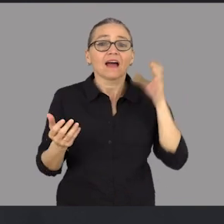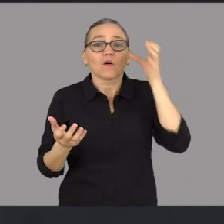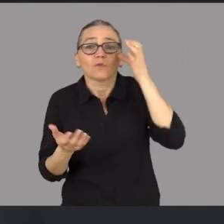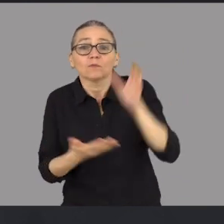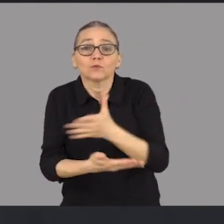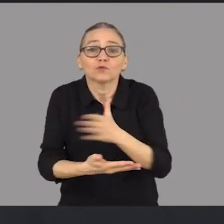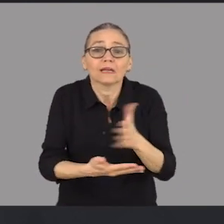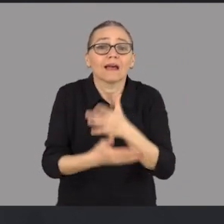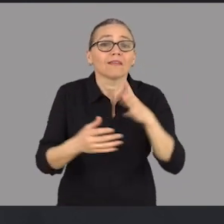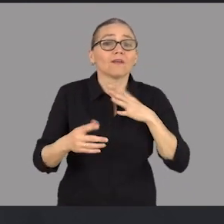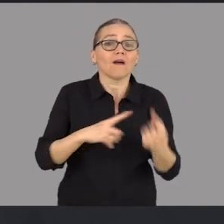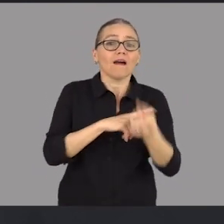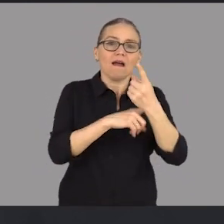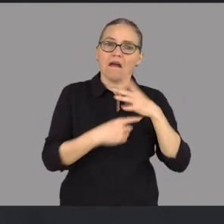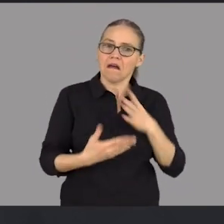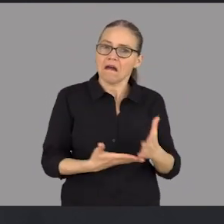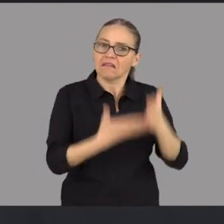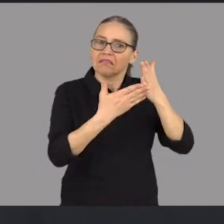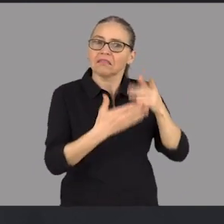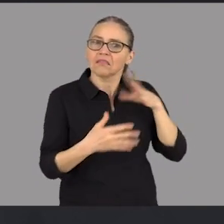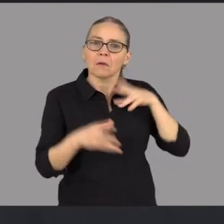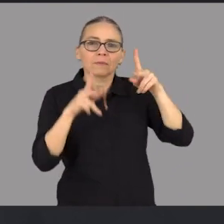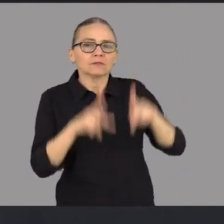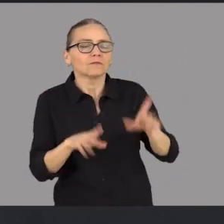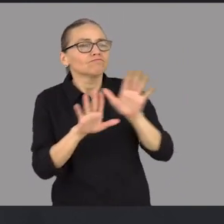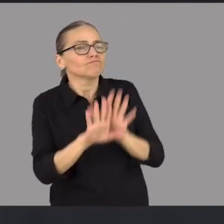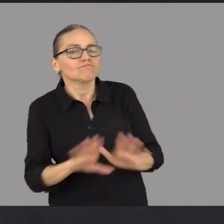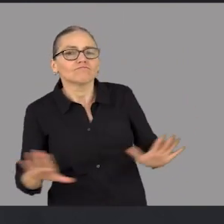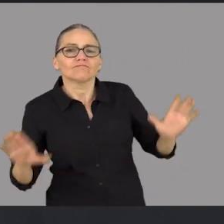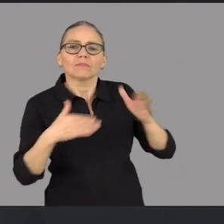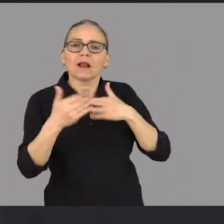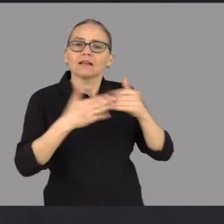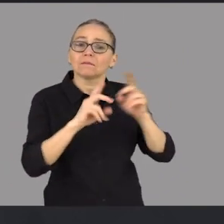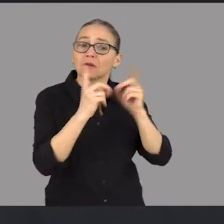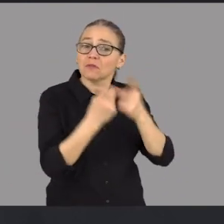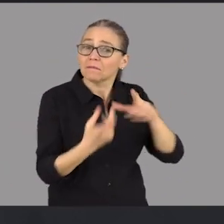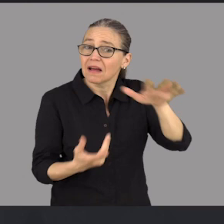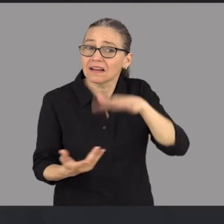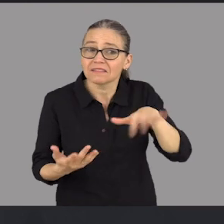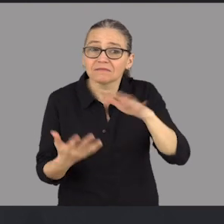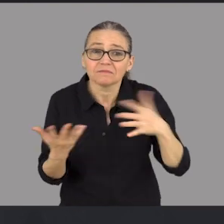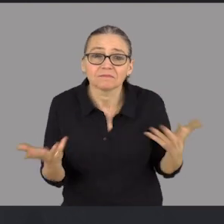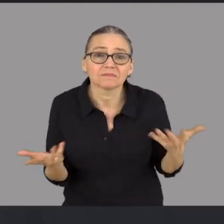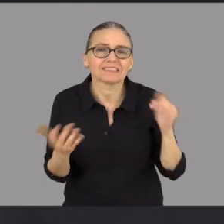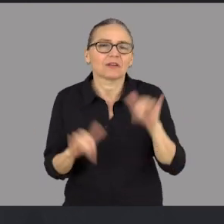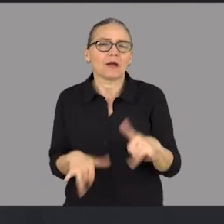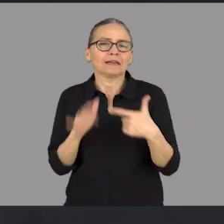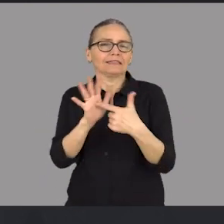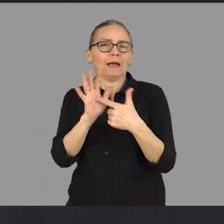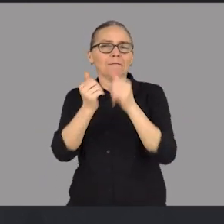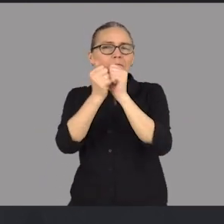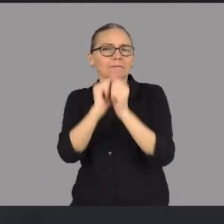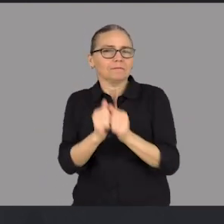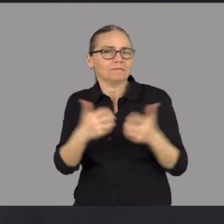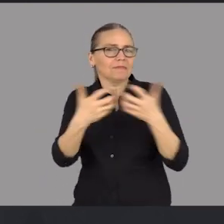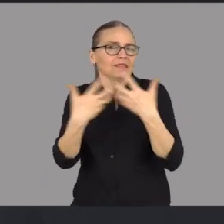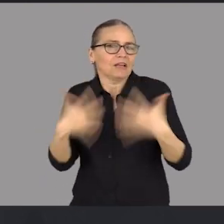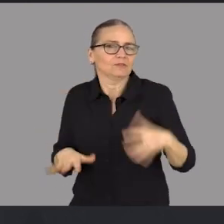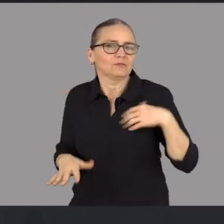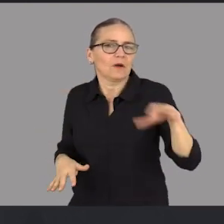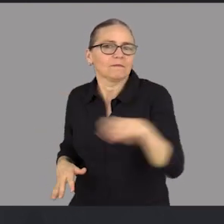in the department. So that'd be, one of the things we've done. But, if you're willing to try,